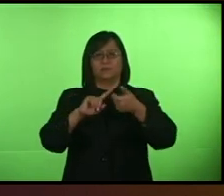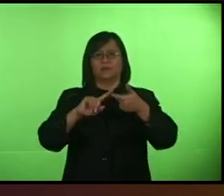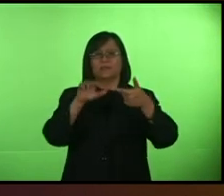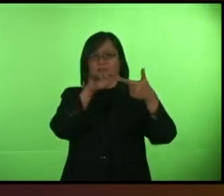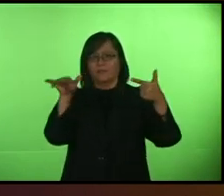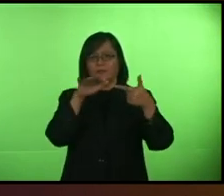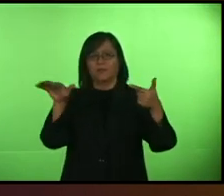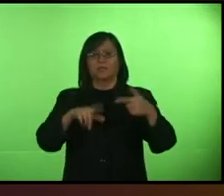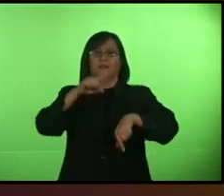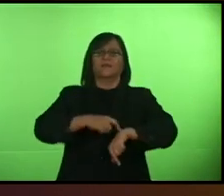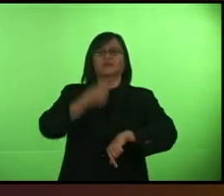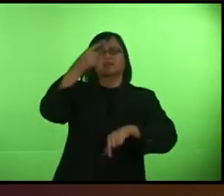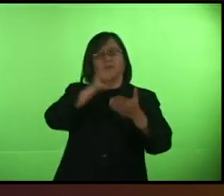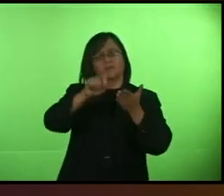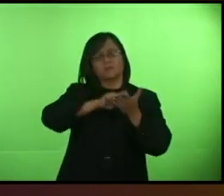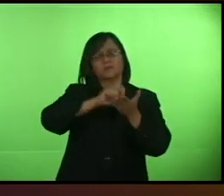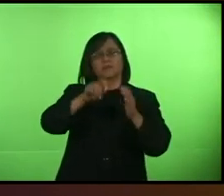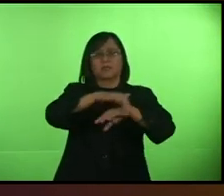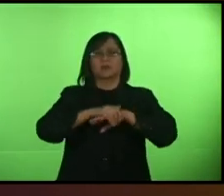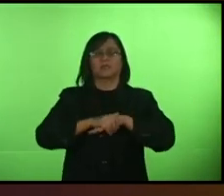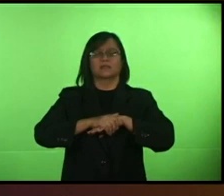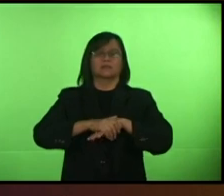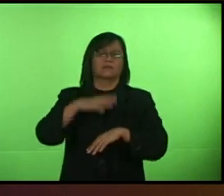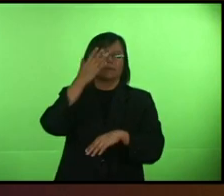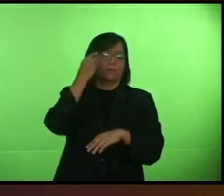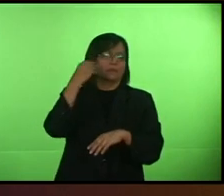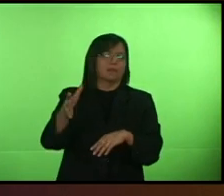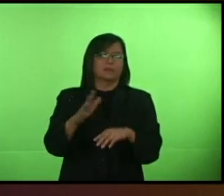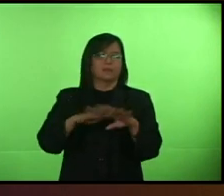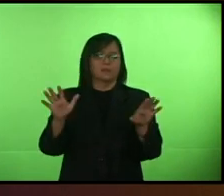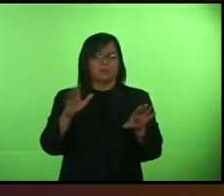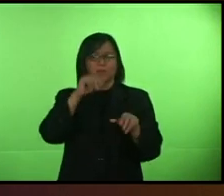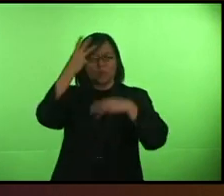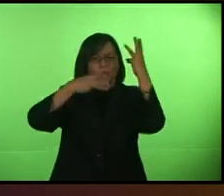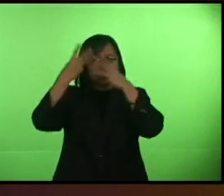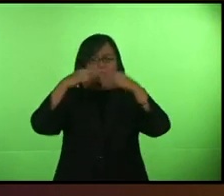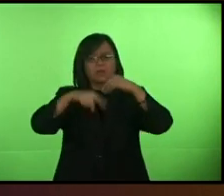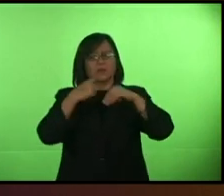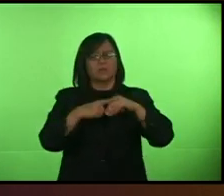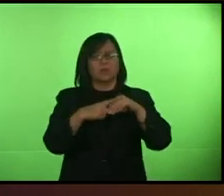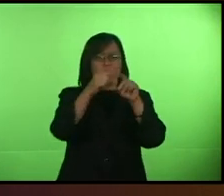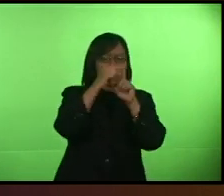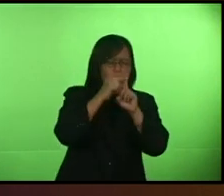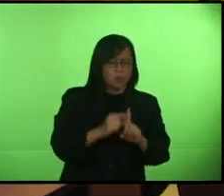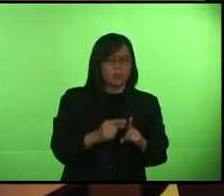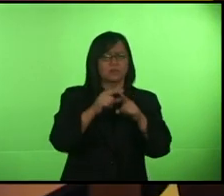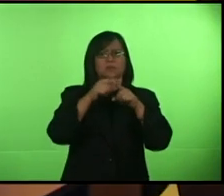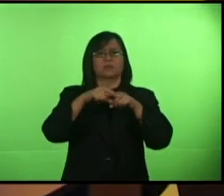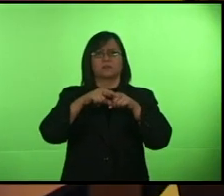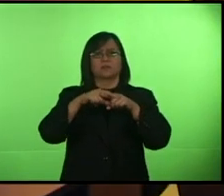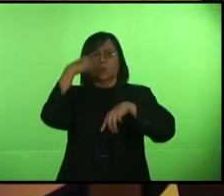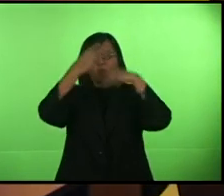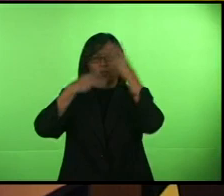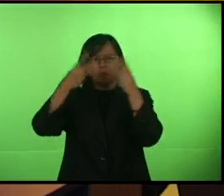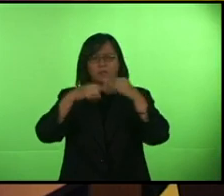to write English, don't worry about the spelling and the grammar because you are just starting. So remember,